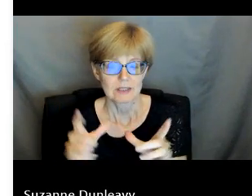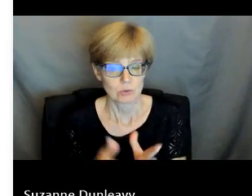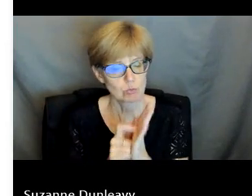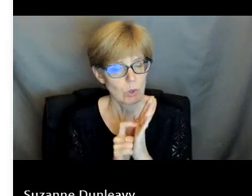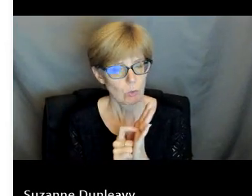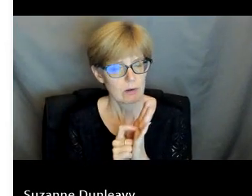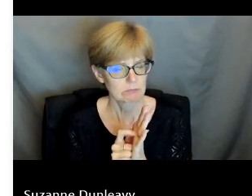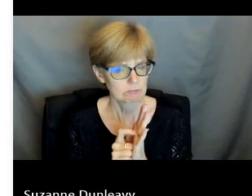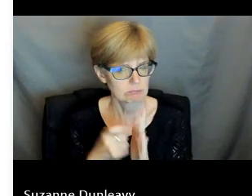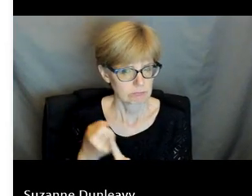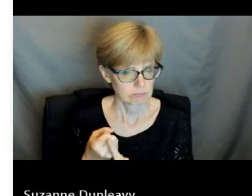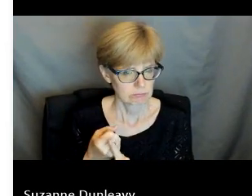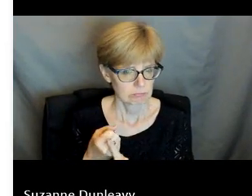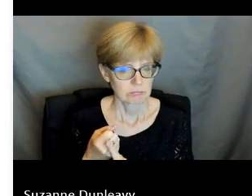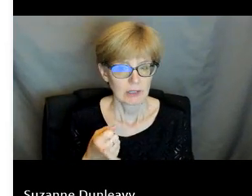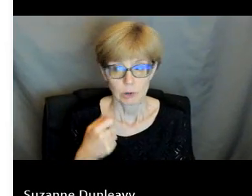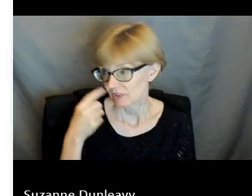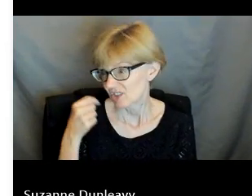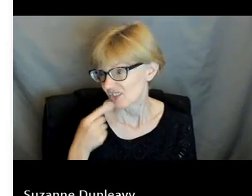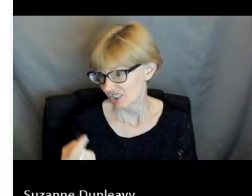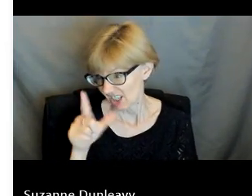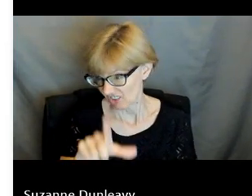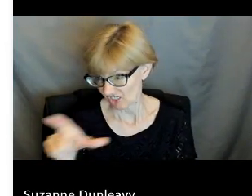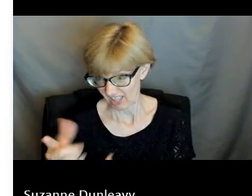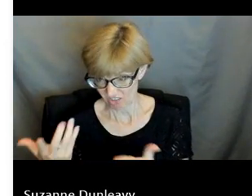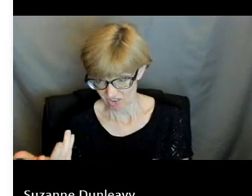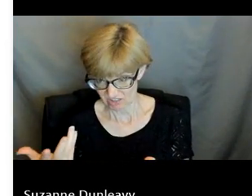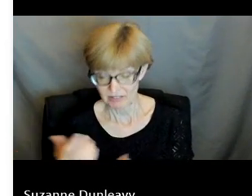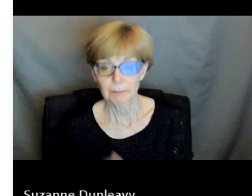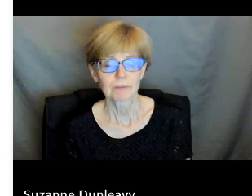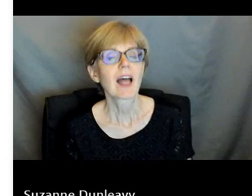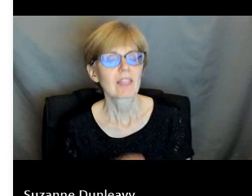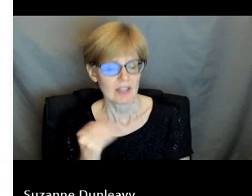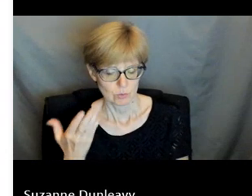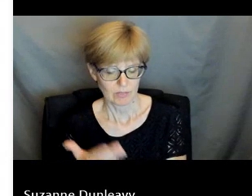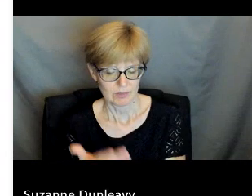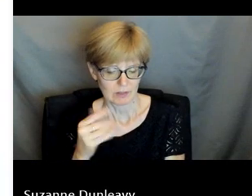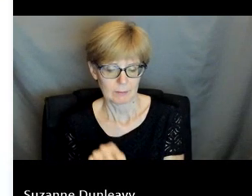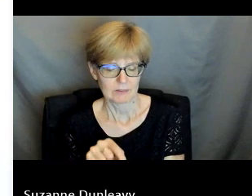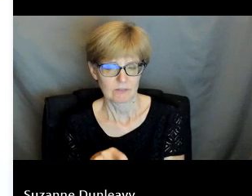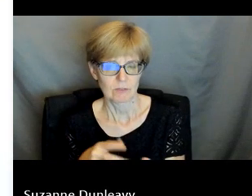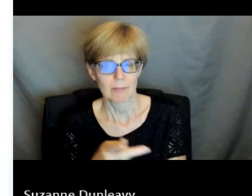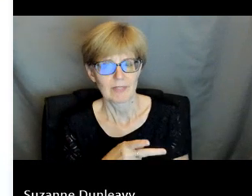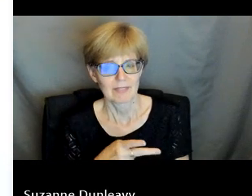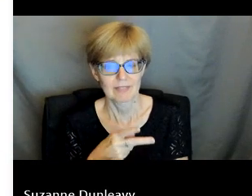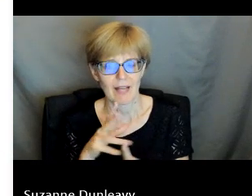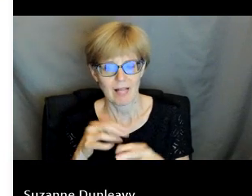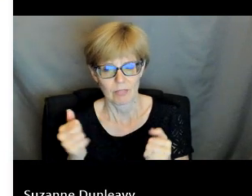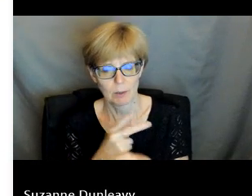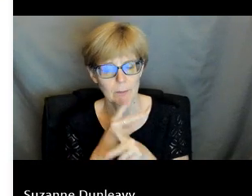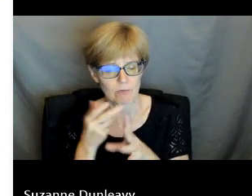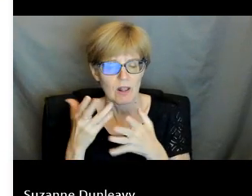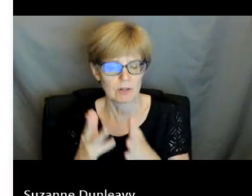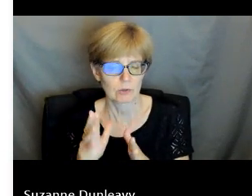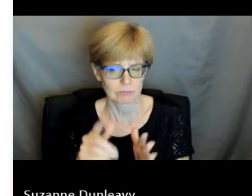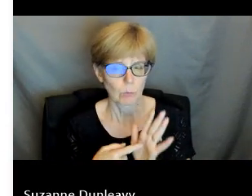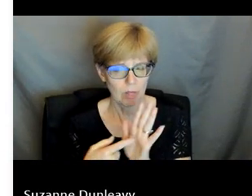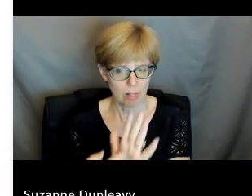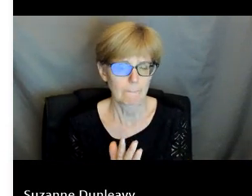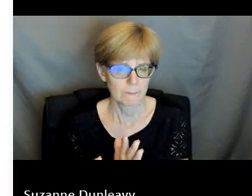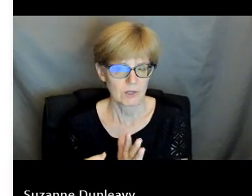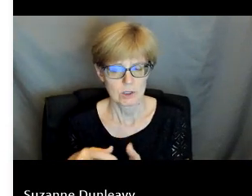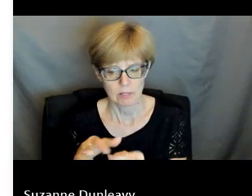Can you just tell the landlord? And that's where that documentation from a care provider can come in. And that letter can